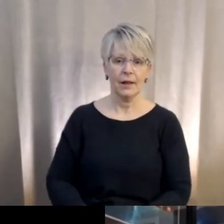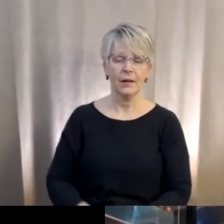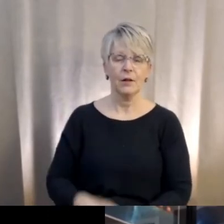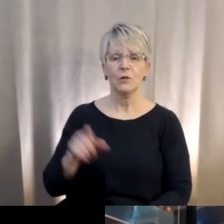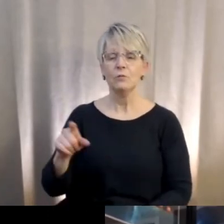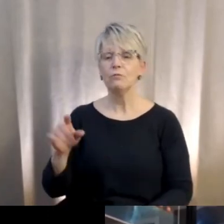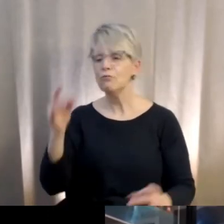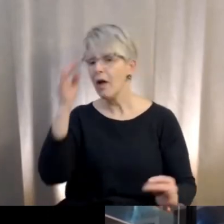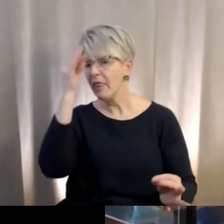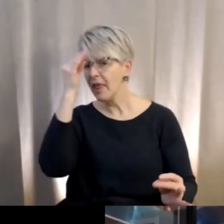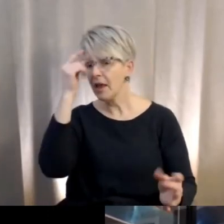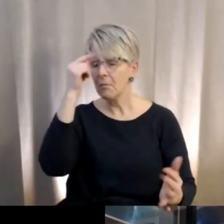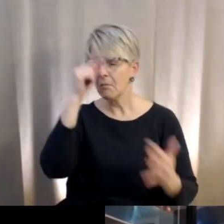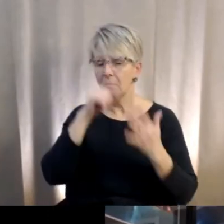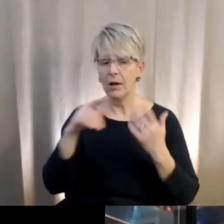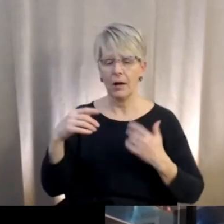Just while you're thinking through that,